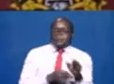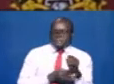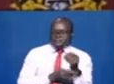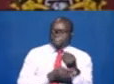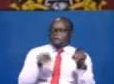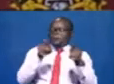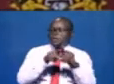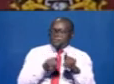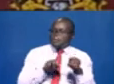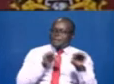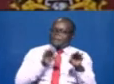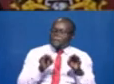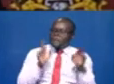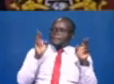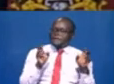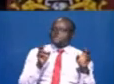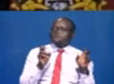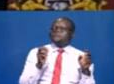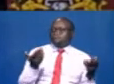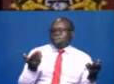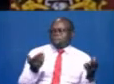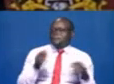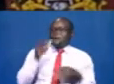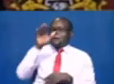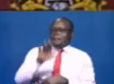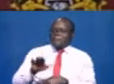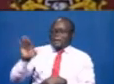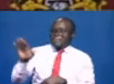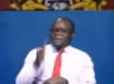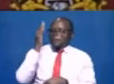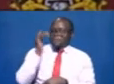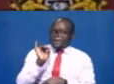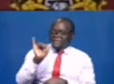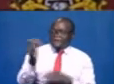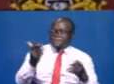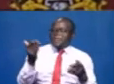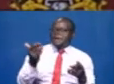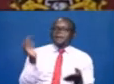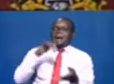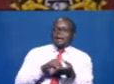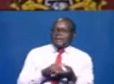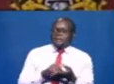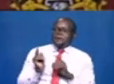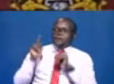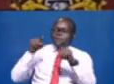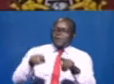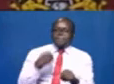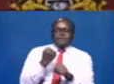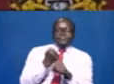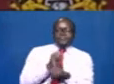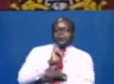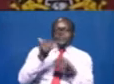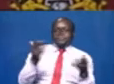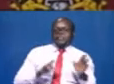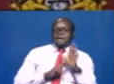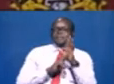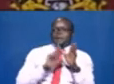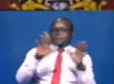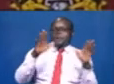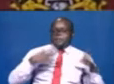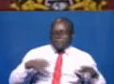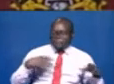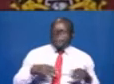articulate the issues that you articulate on the floor of the House, because that is where, again, you come and articulate issues representing your people.